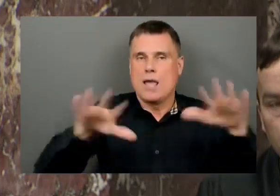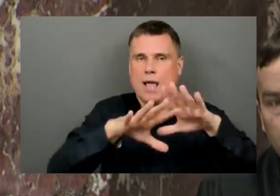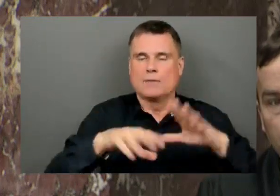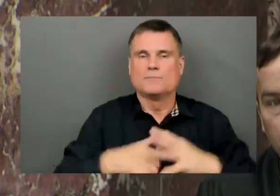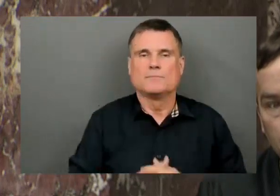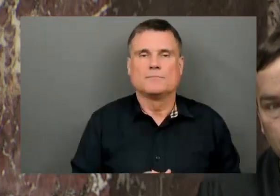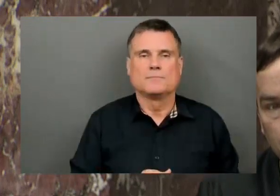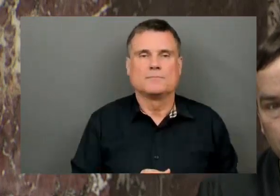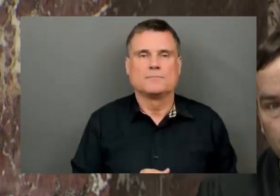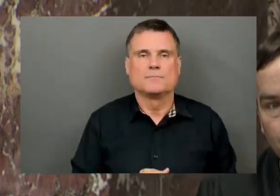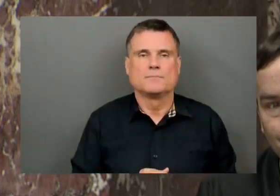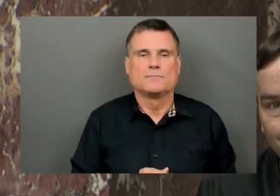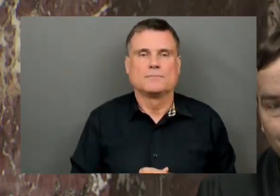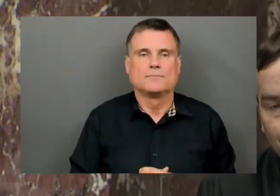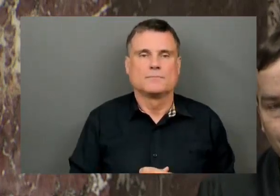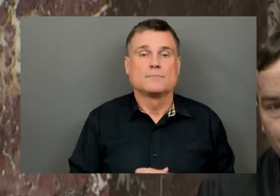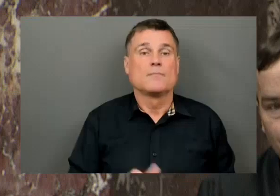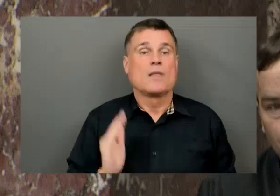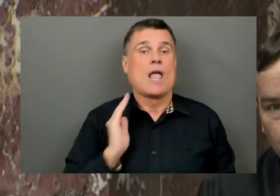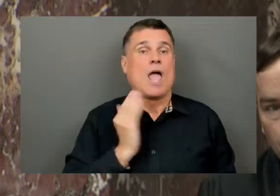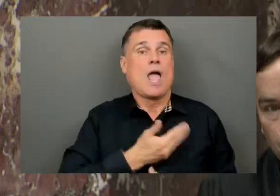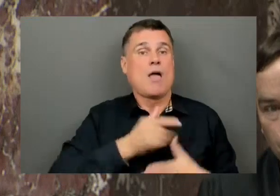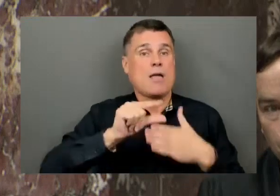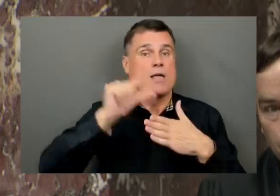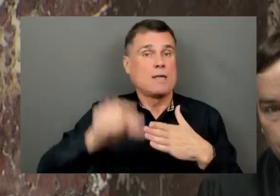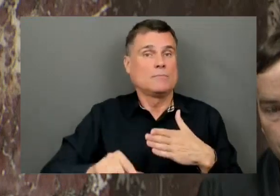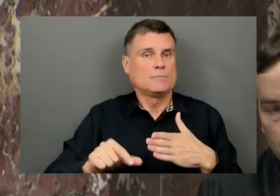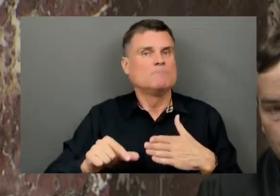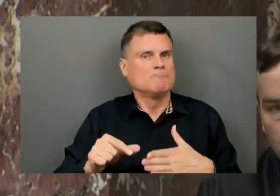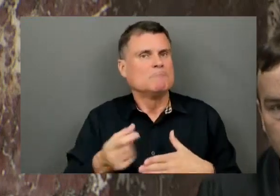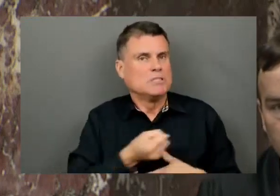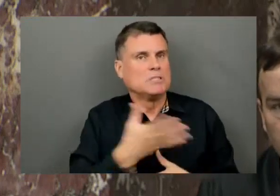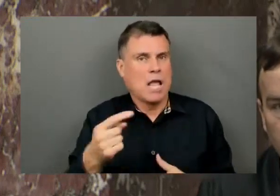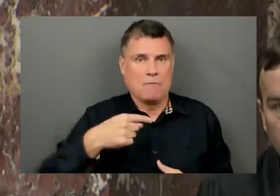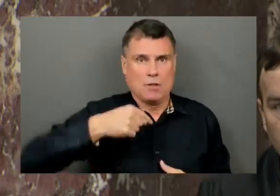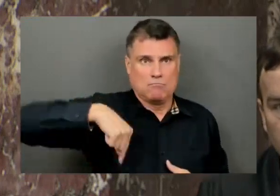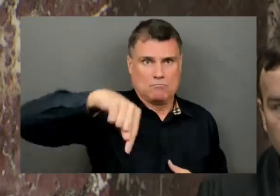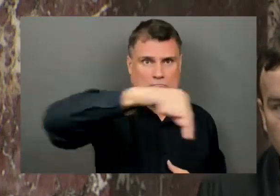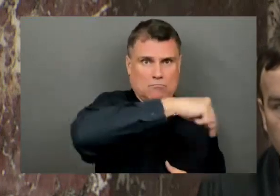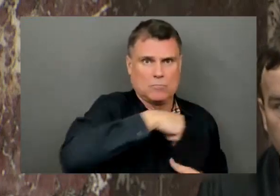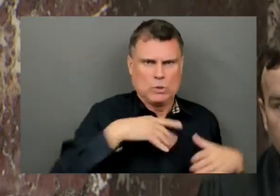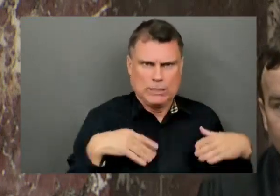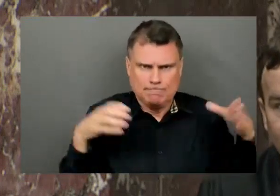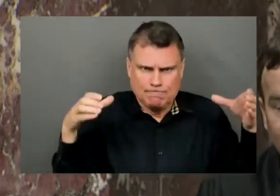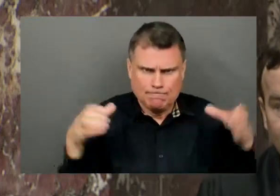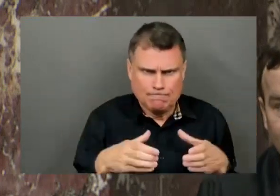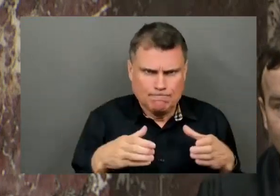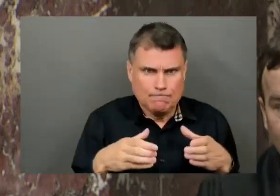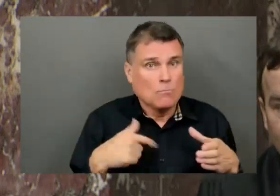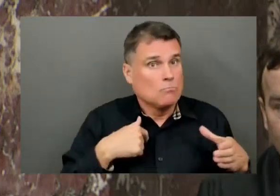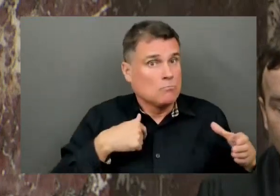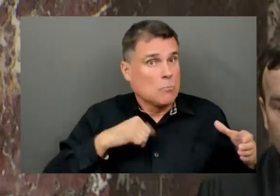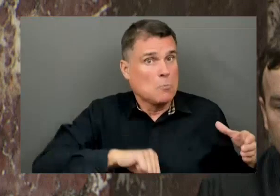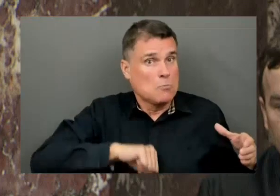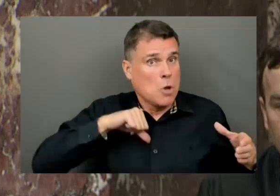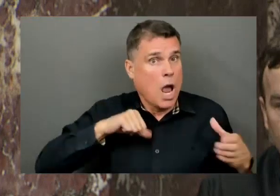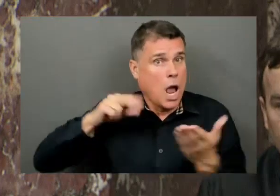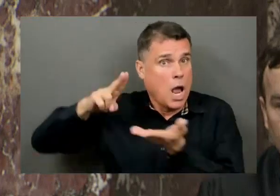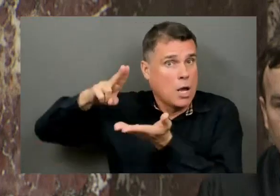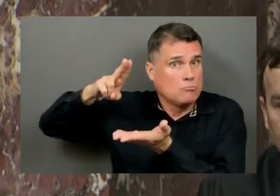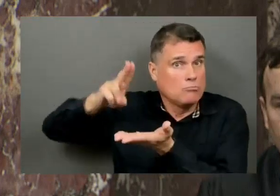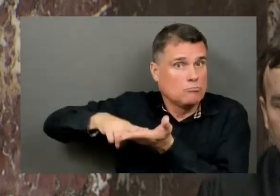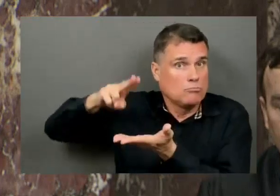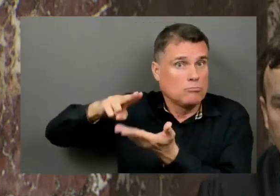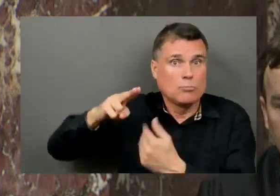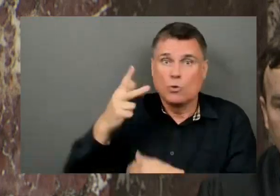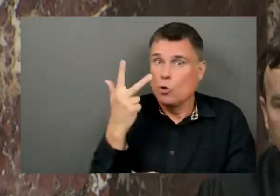of conservation financing and sign a protocol, a tripartite protocol, as my colleagues would know, between ourselves,